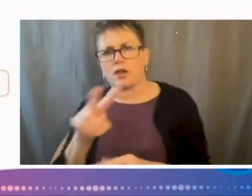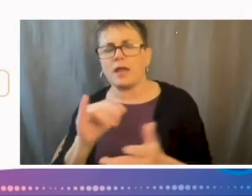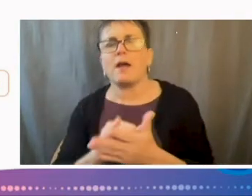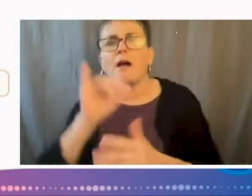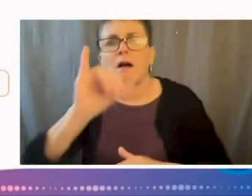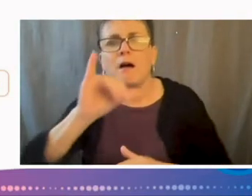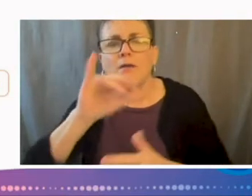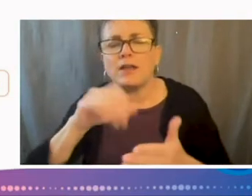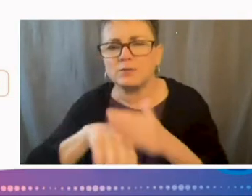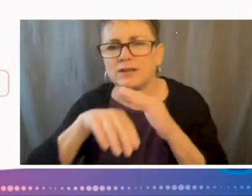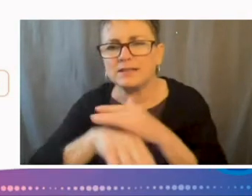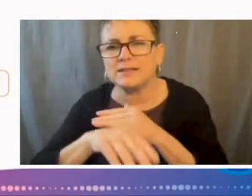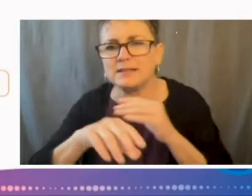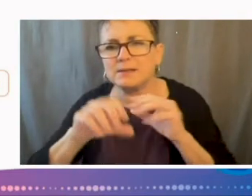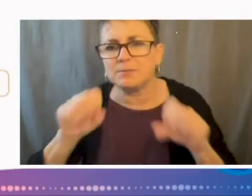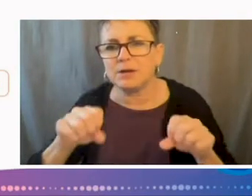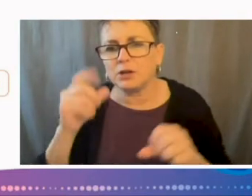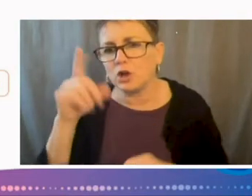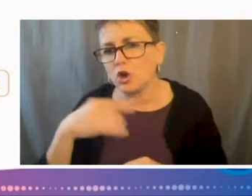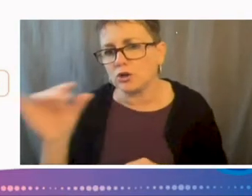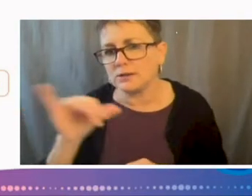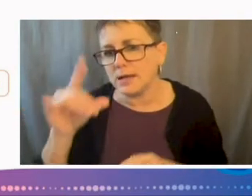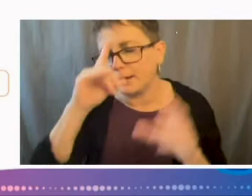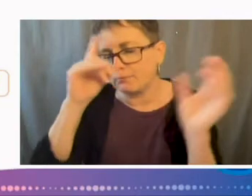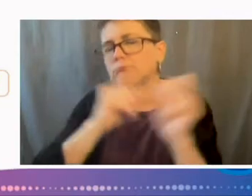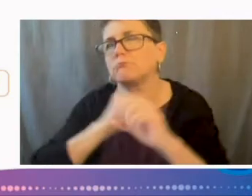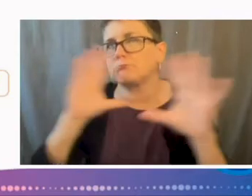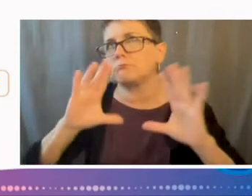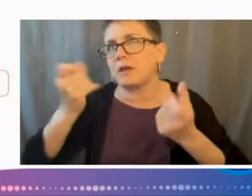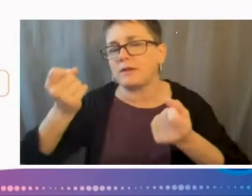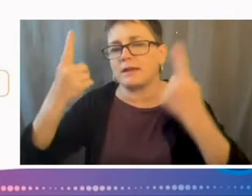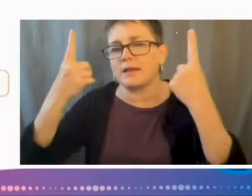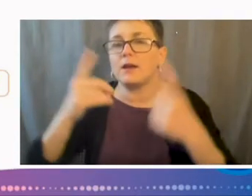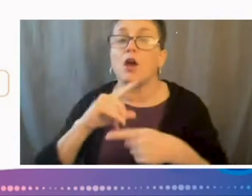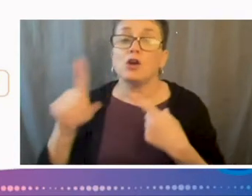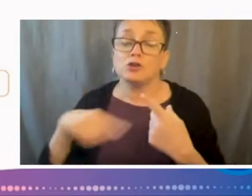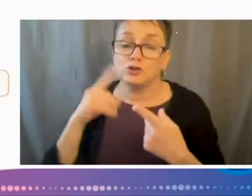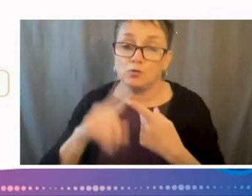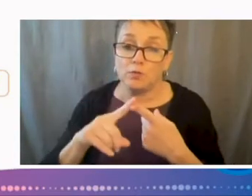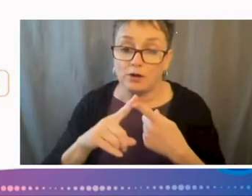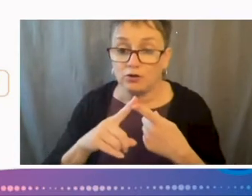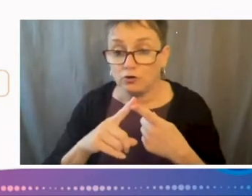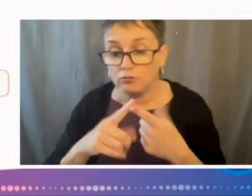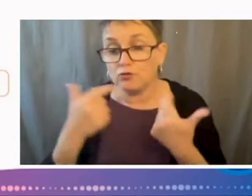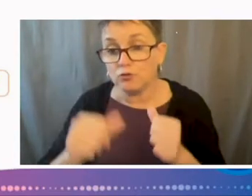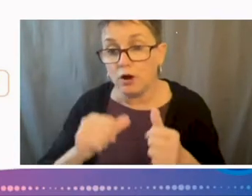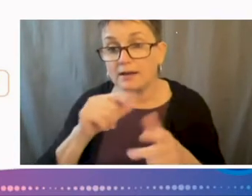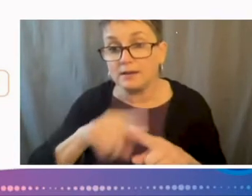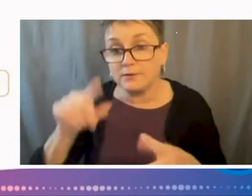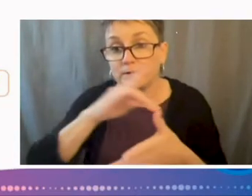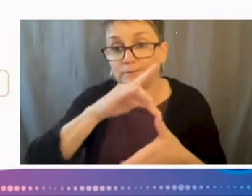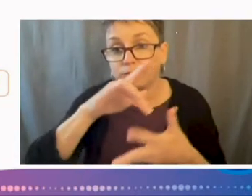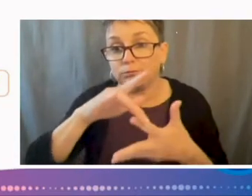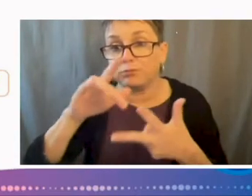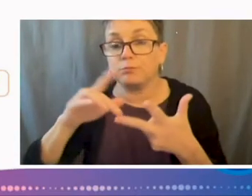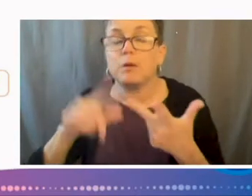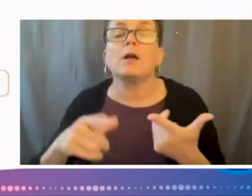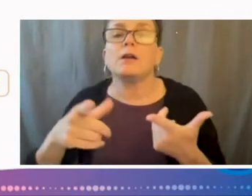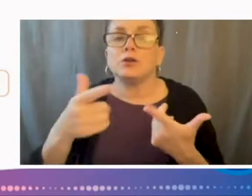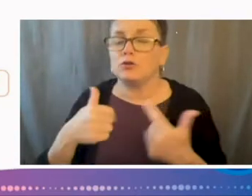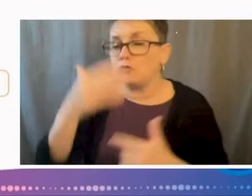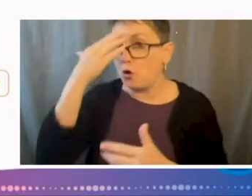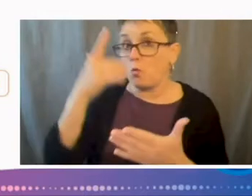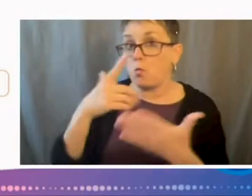Transit. These videos demonstrate what to expect when taking the various modes. Knowing what to expect not only helps